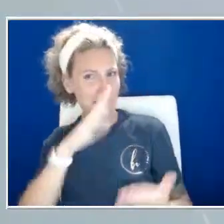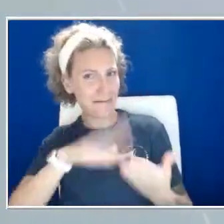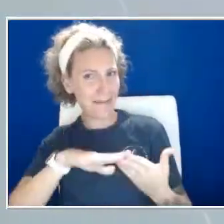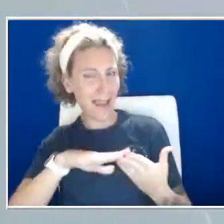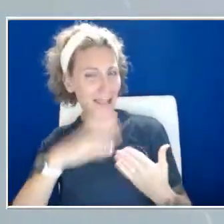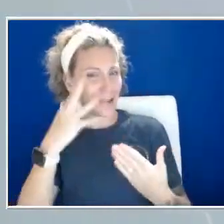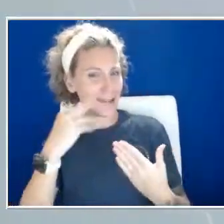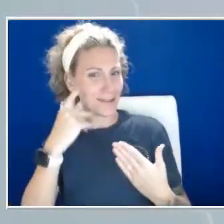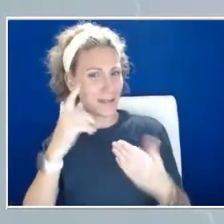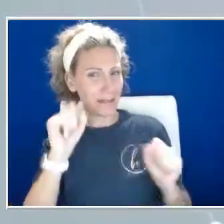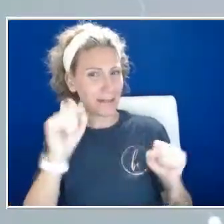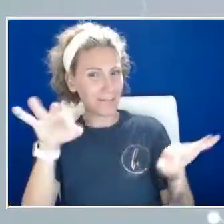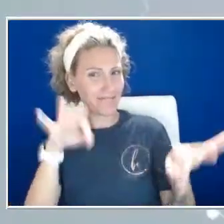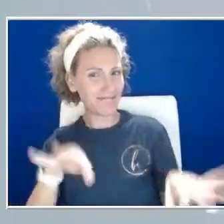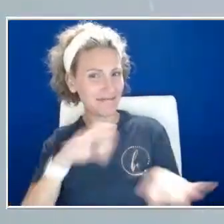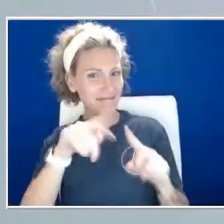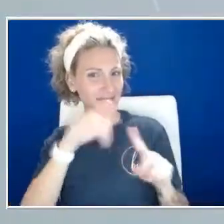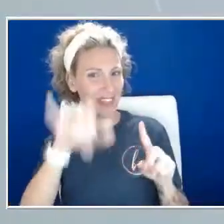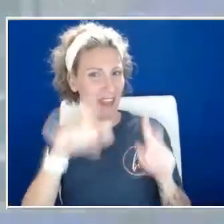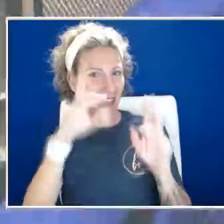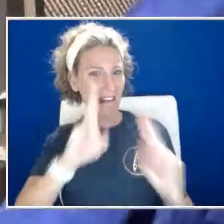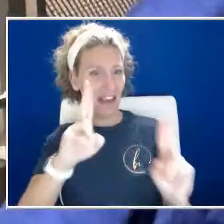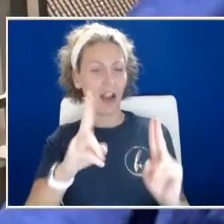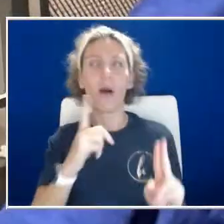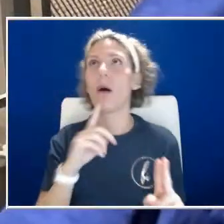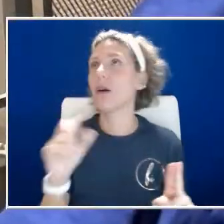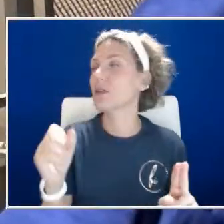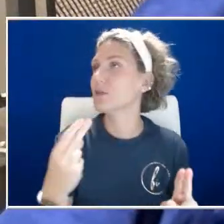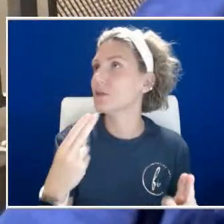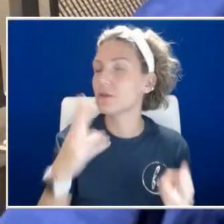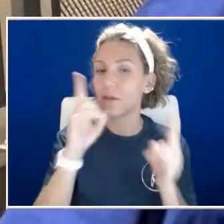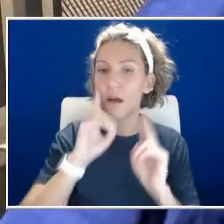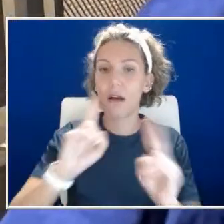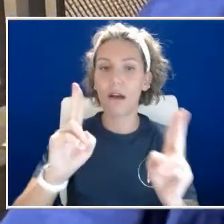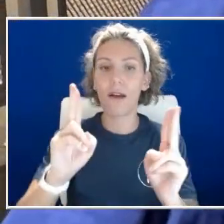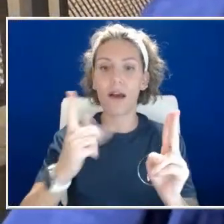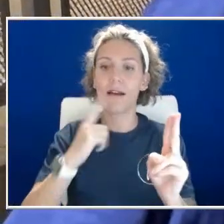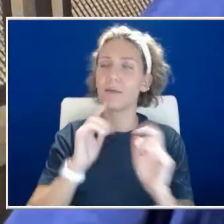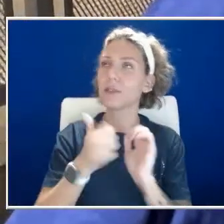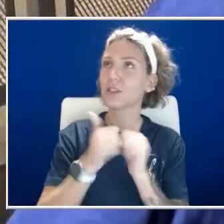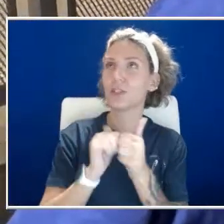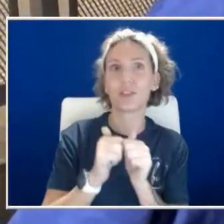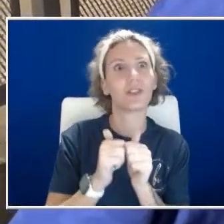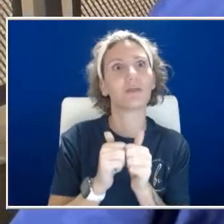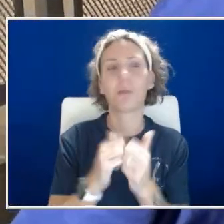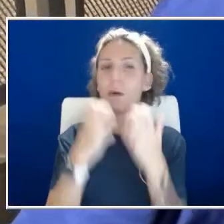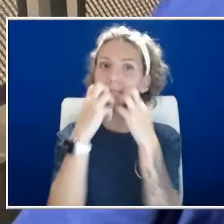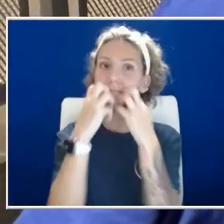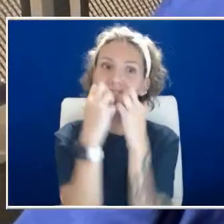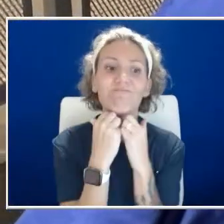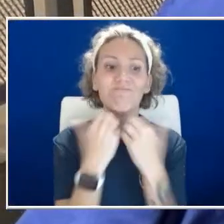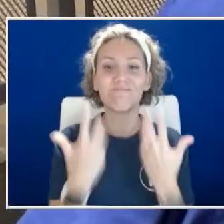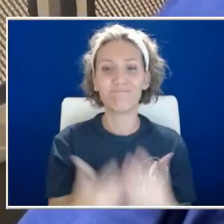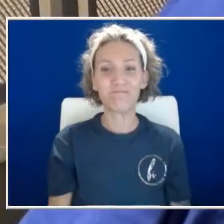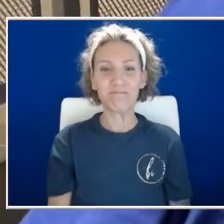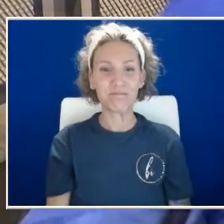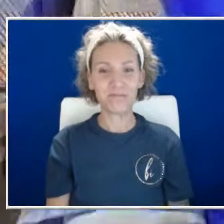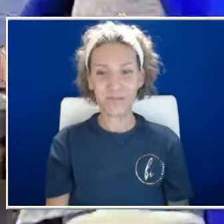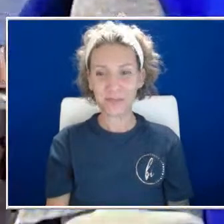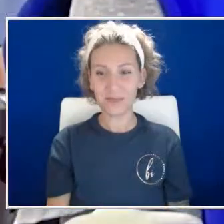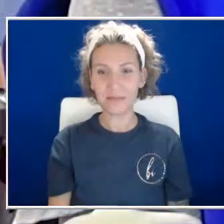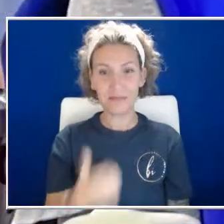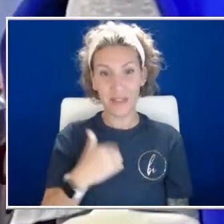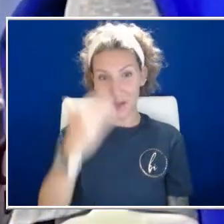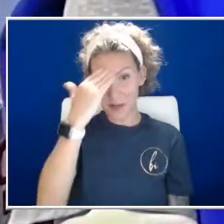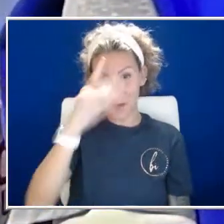was like to get that honor. I was so honored by that. I'm a sports freak anyway, And I knew about Buck